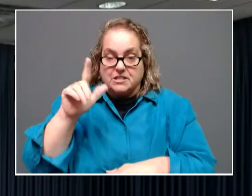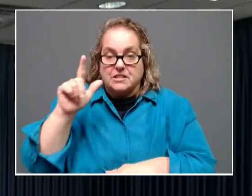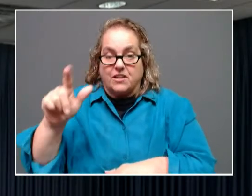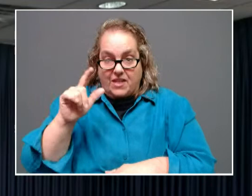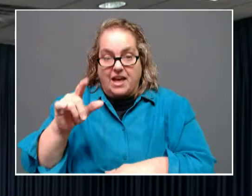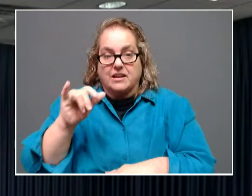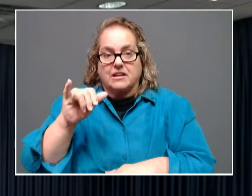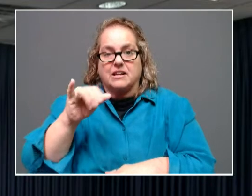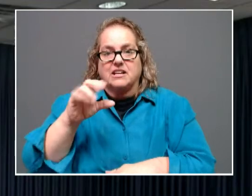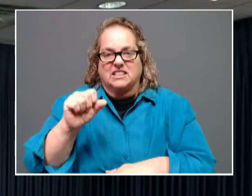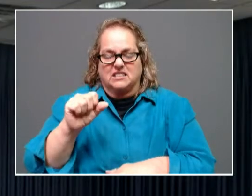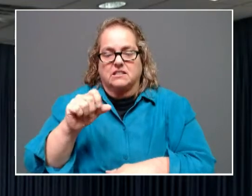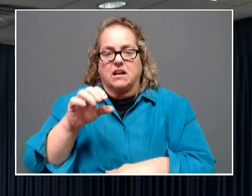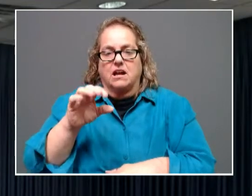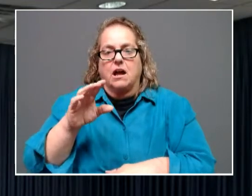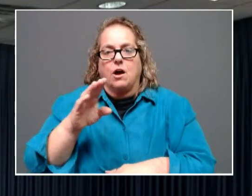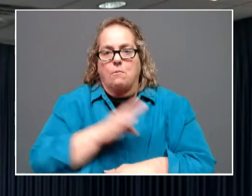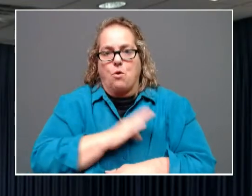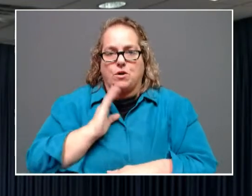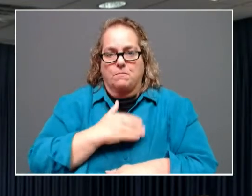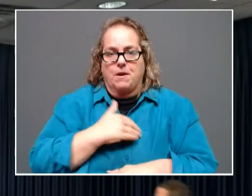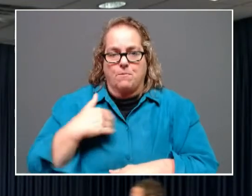words.